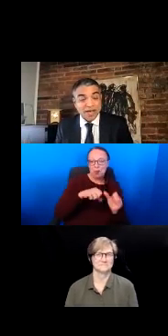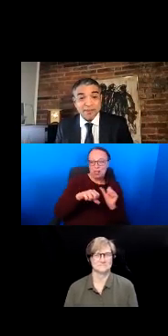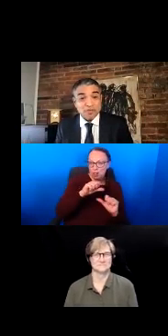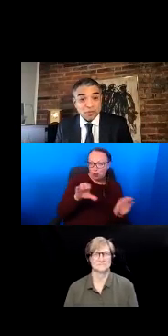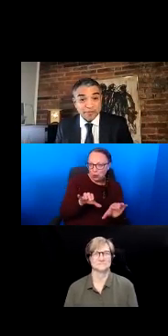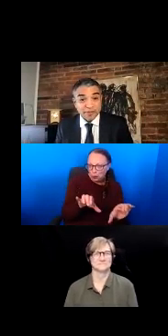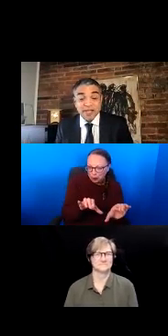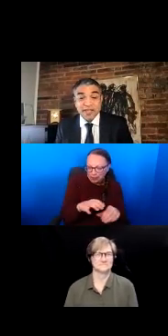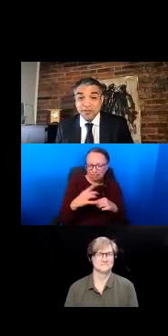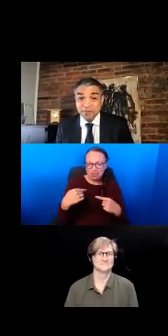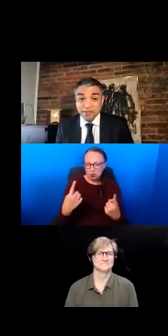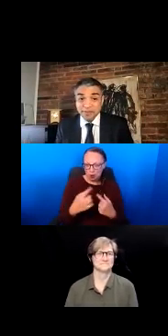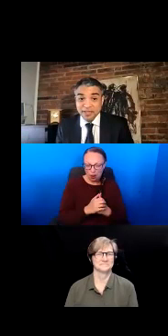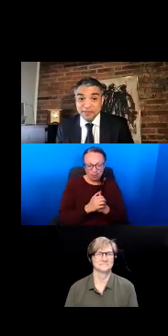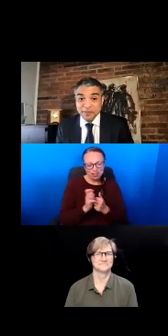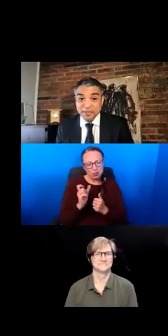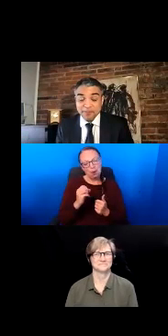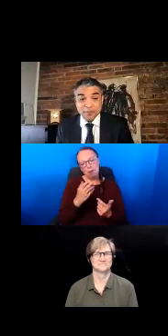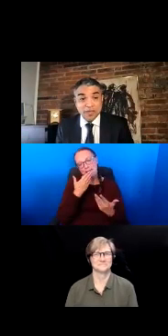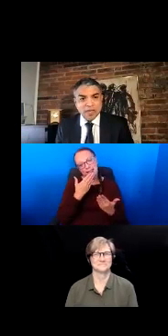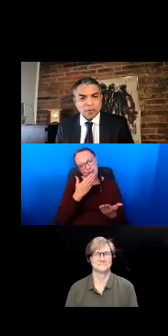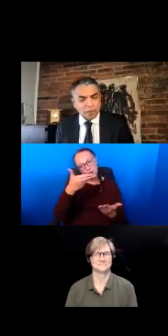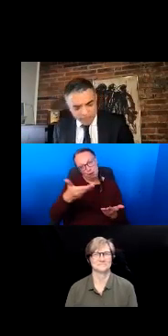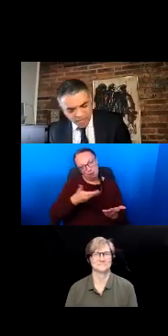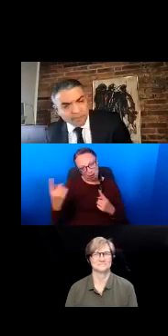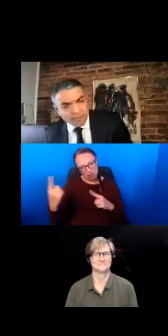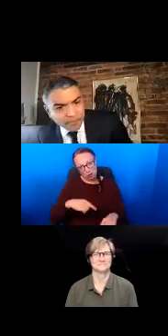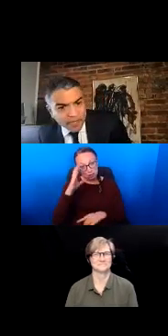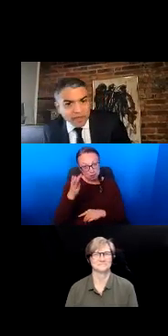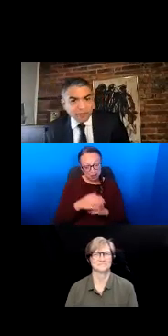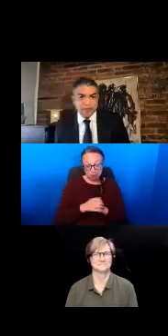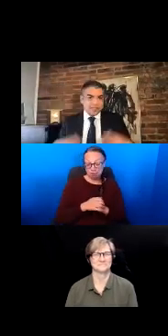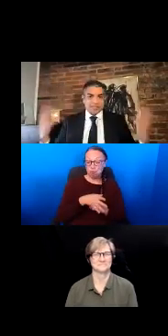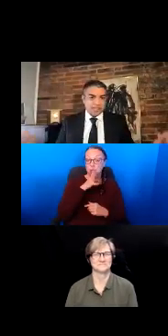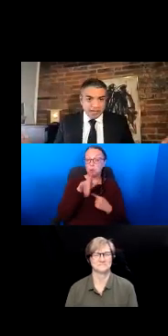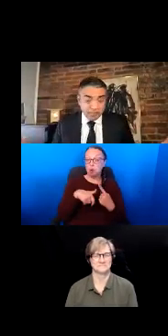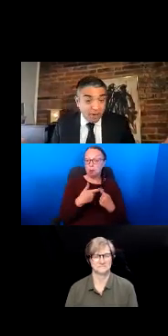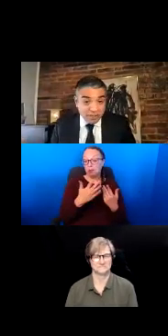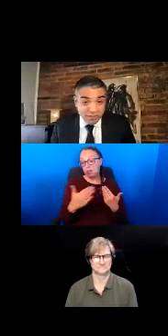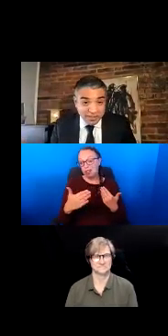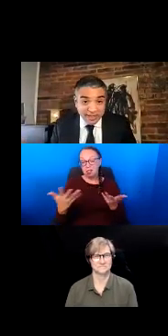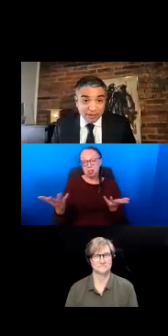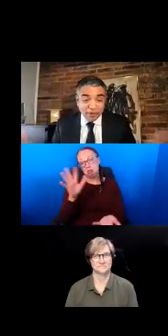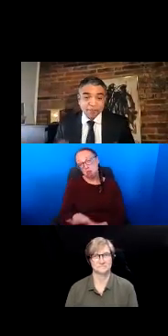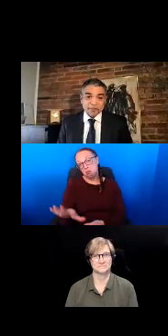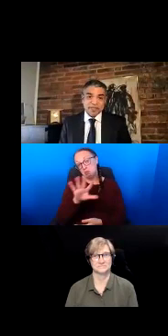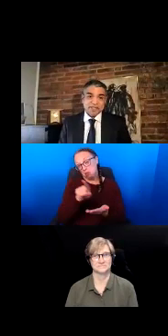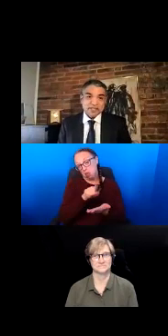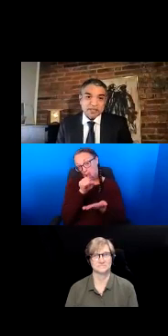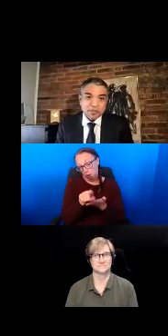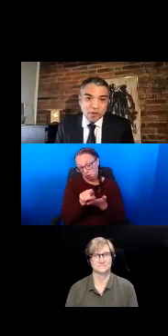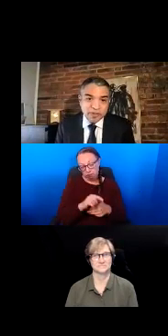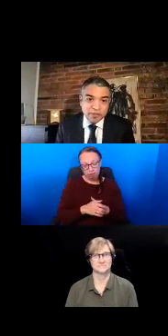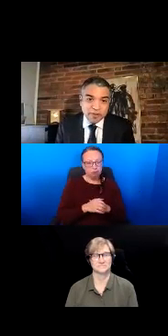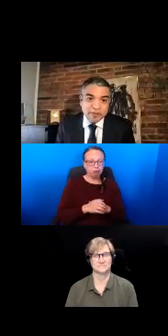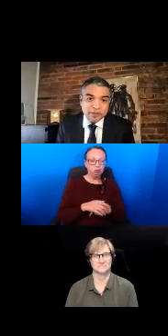I am so grateful that you invited me to come speak. What we're going to talk about for the next approximately an hour is